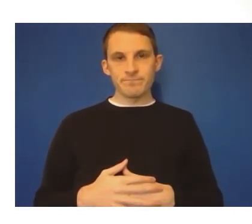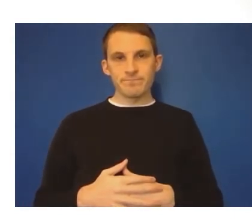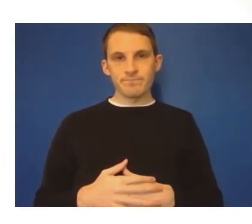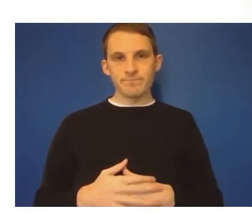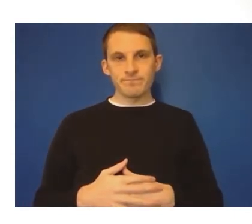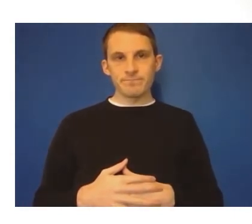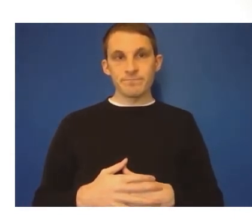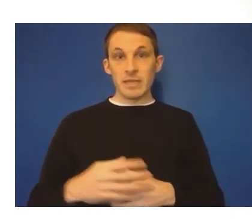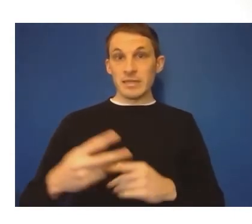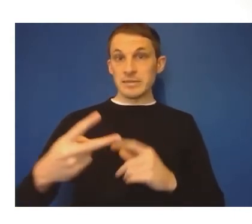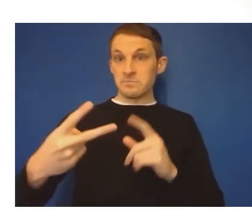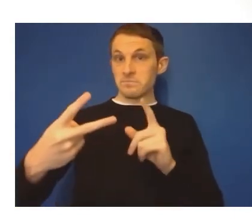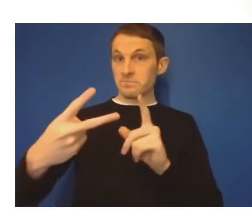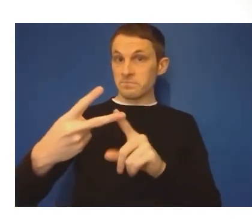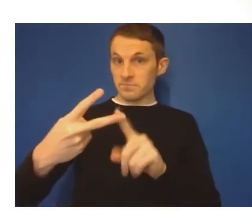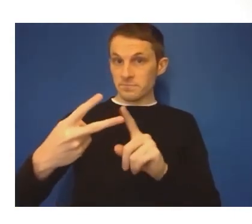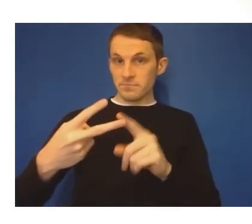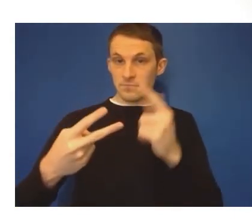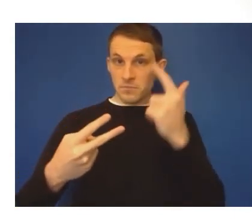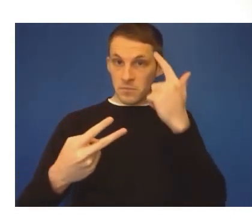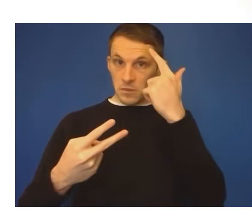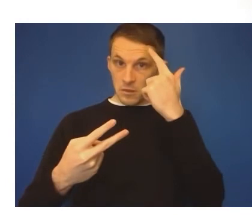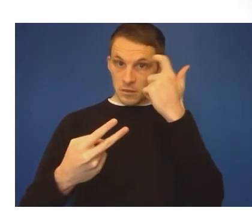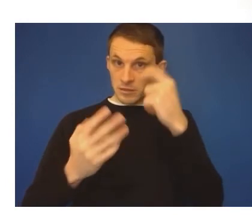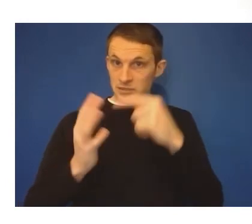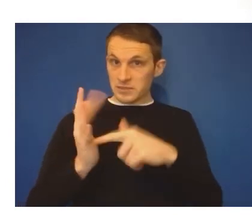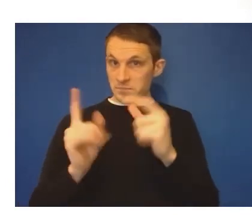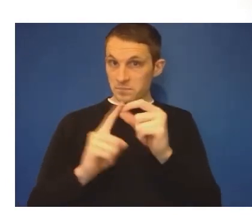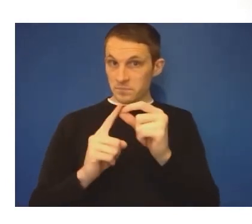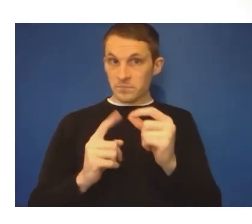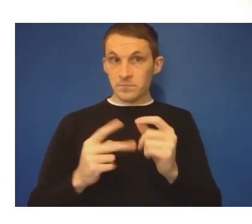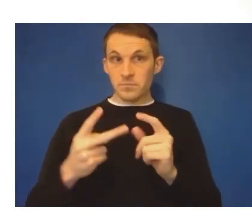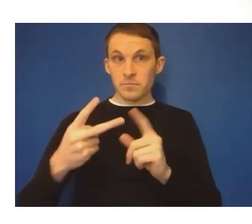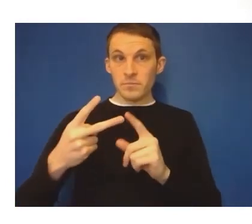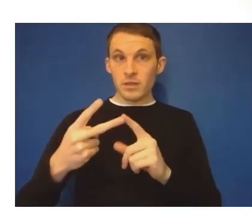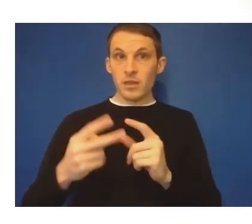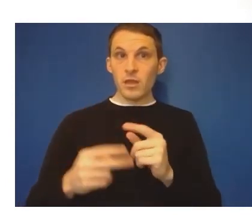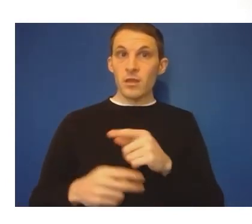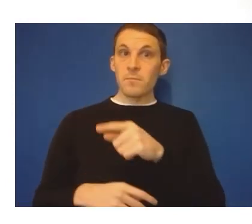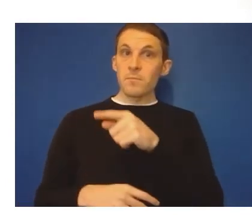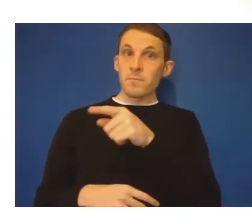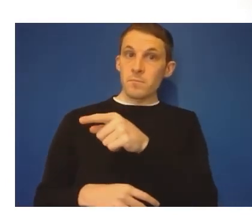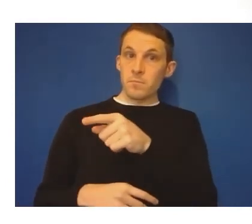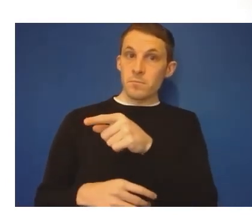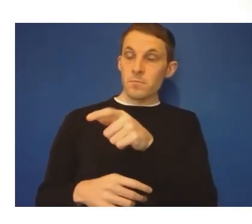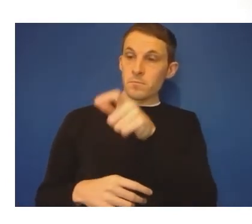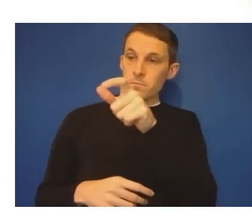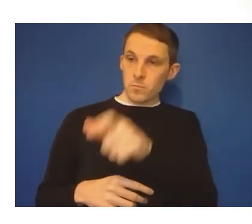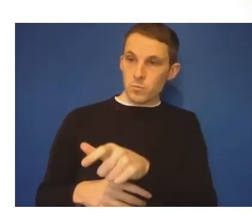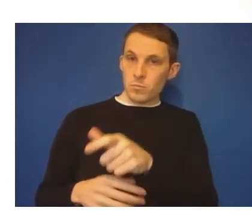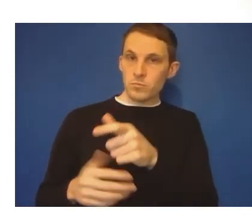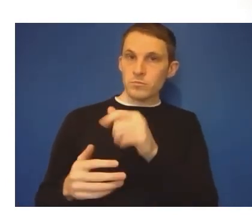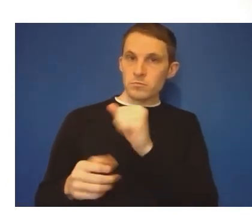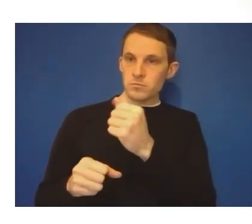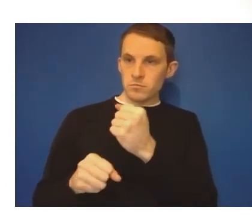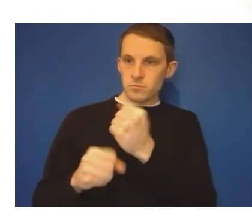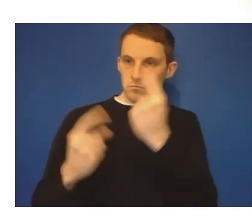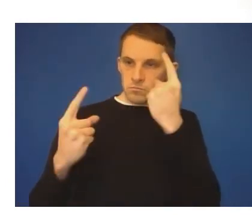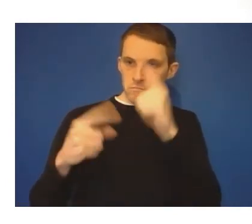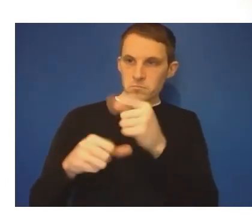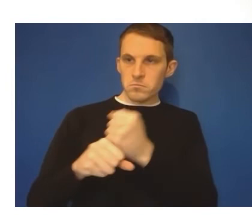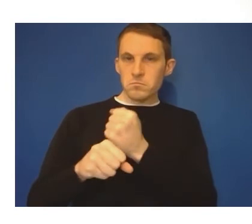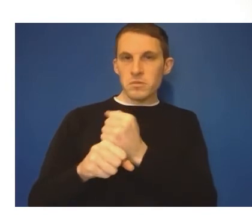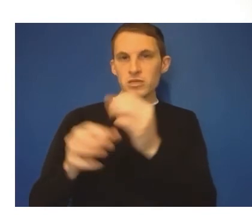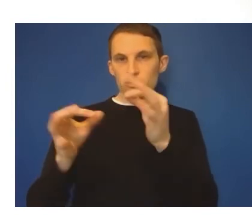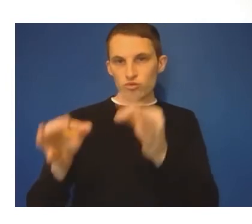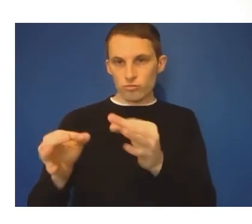The second one is to respect a person's approach to decision making. And this highlights the importance of treating supported decision